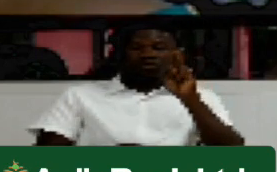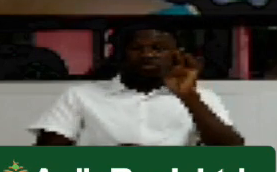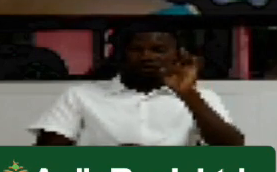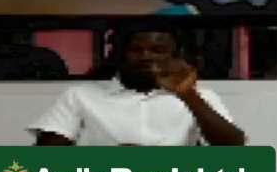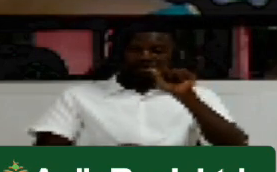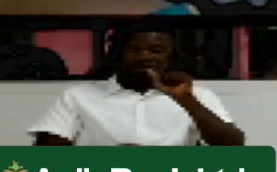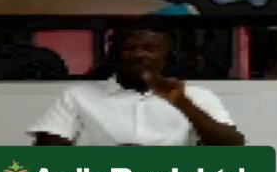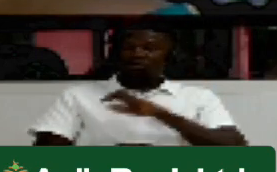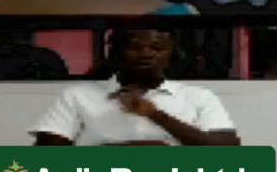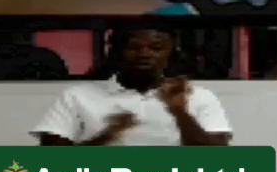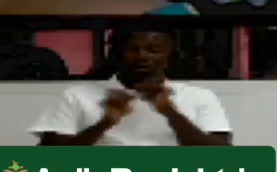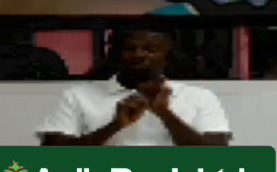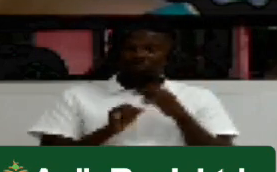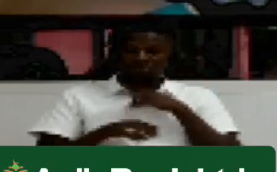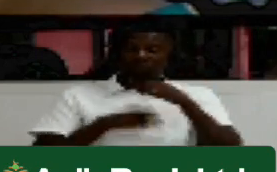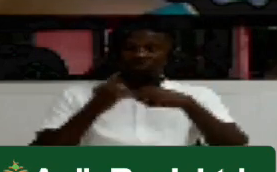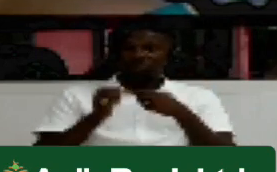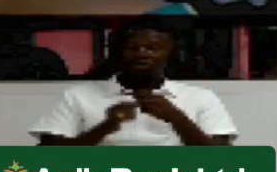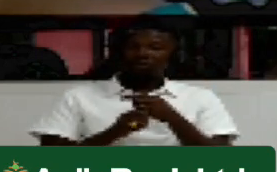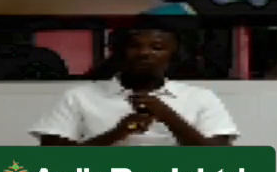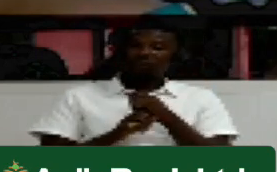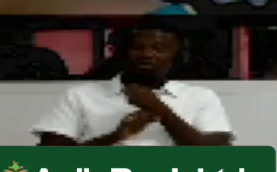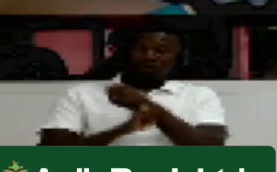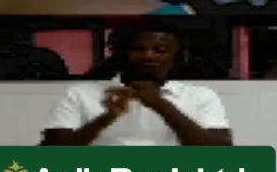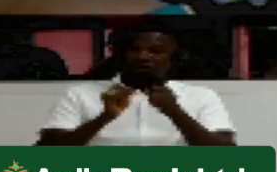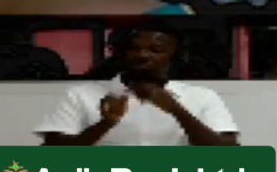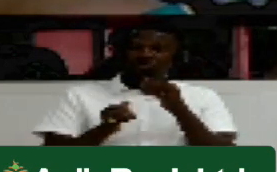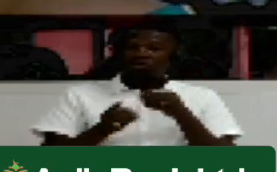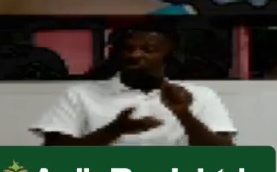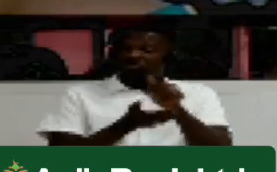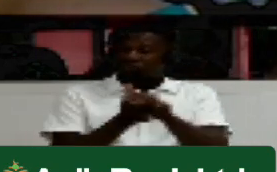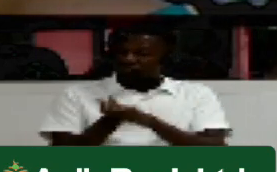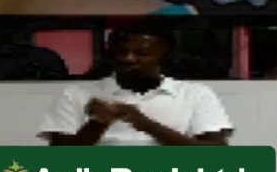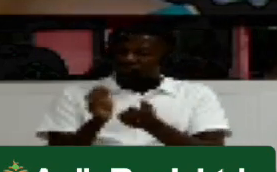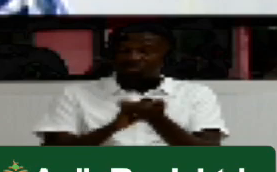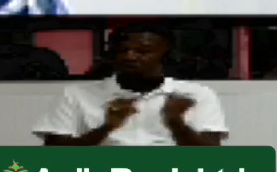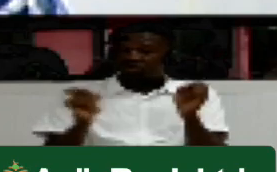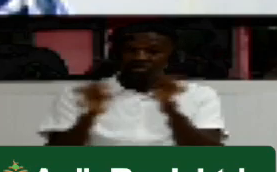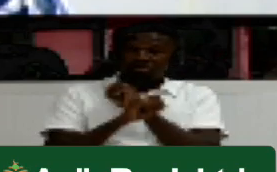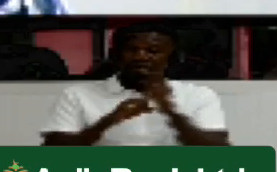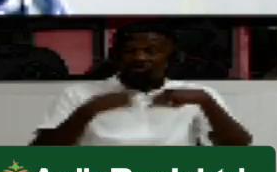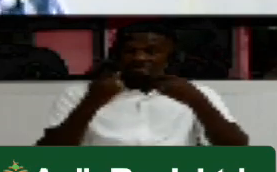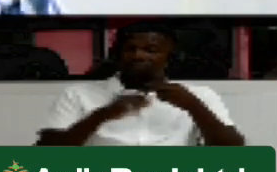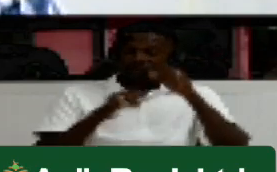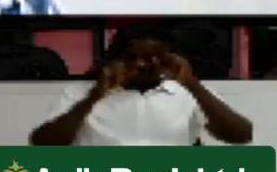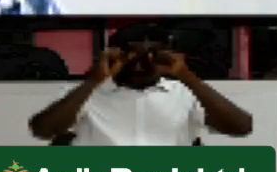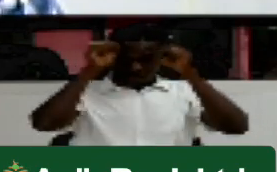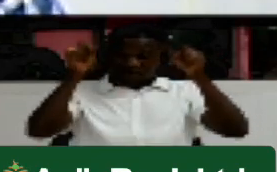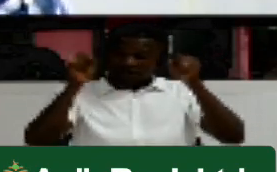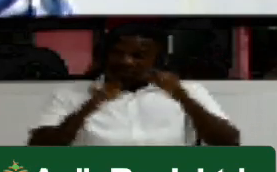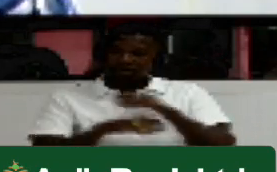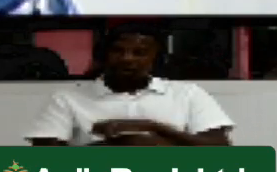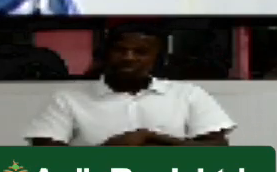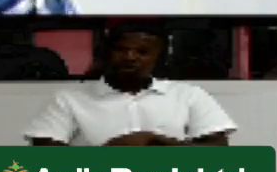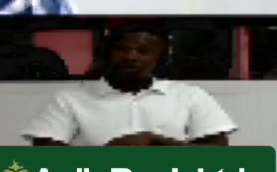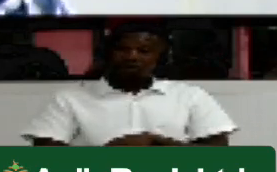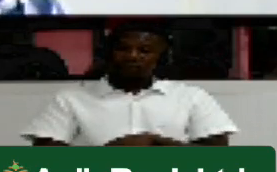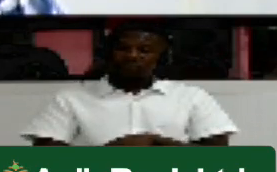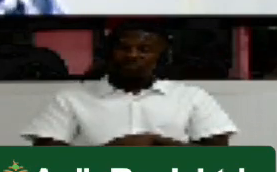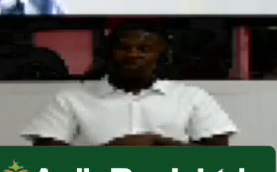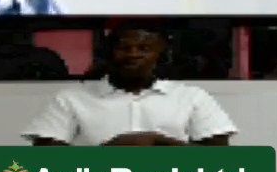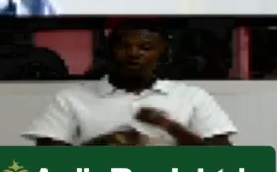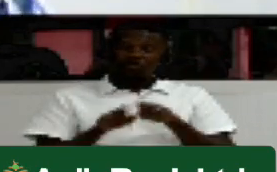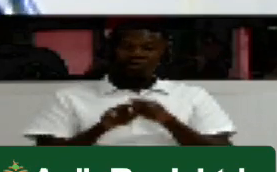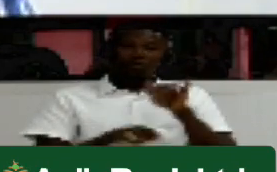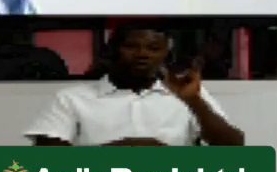condition. No further treatment, no compensation, nothing from the government. No, with Yusuf, after he was readmitted, I